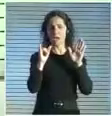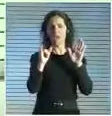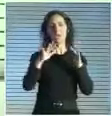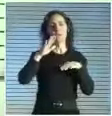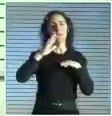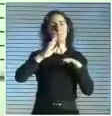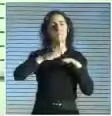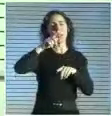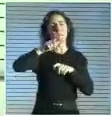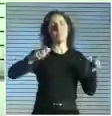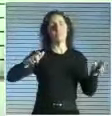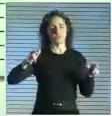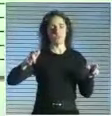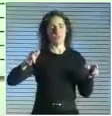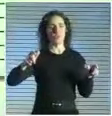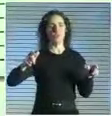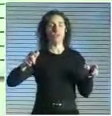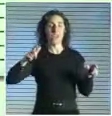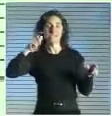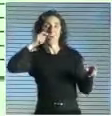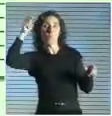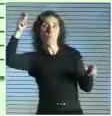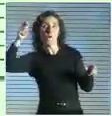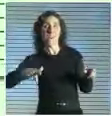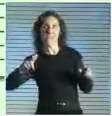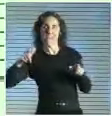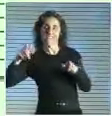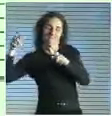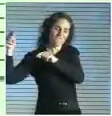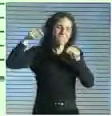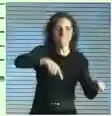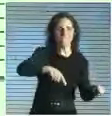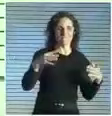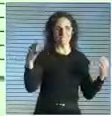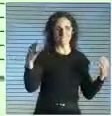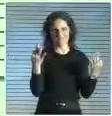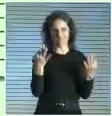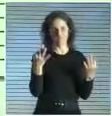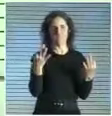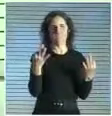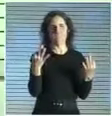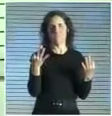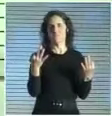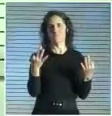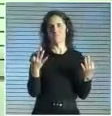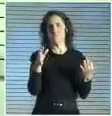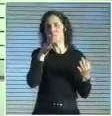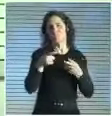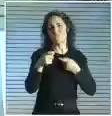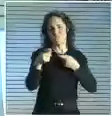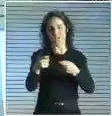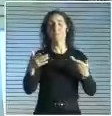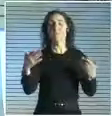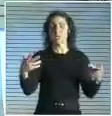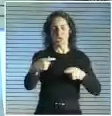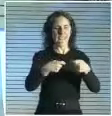Yeah. So you can read more about it in our responsible business report, but I'll stop right here. Yeah, but just picking up on that, just for a second though, on the